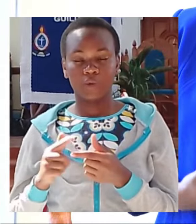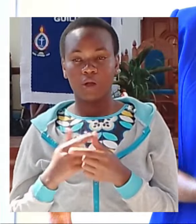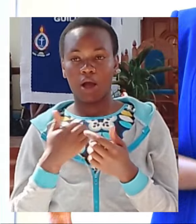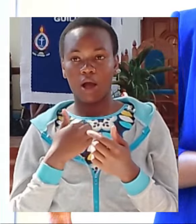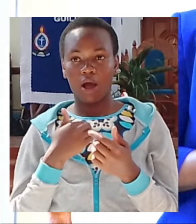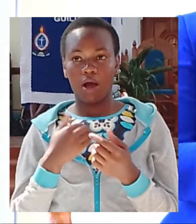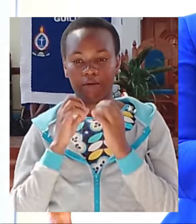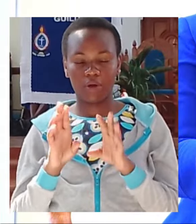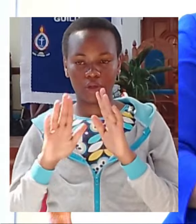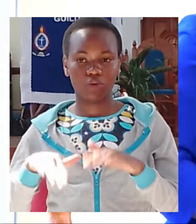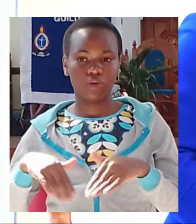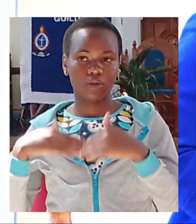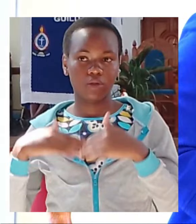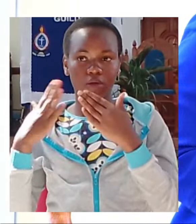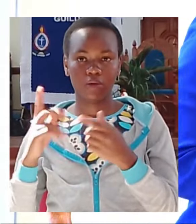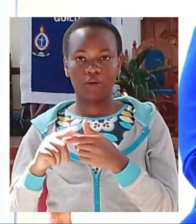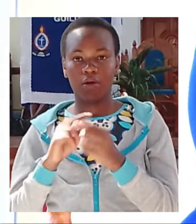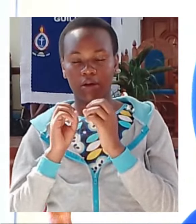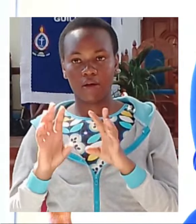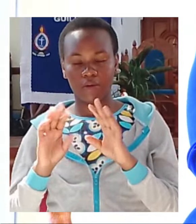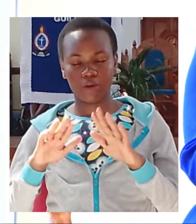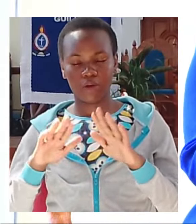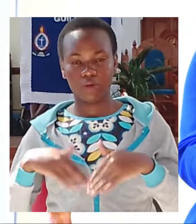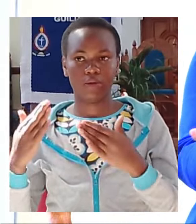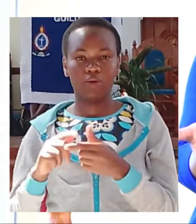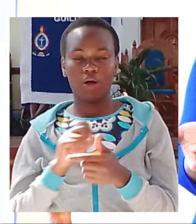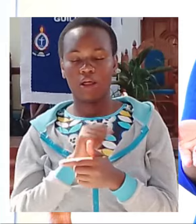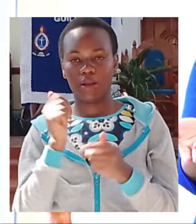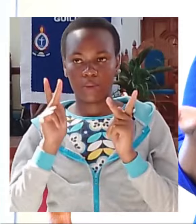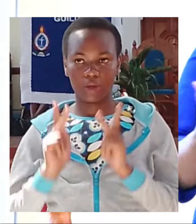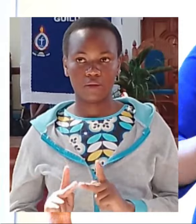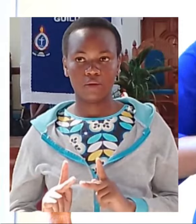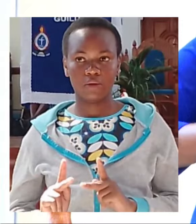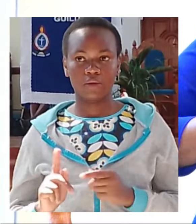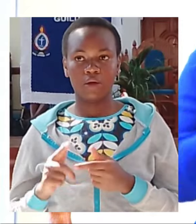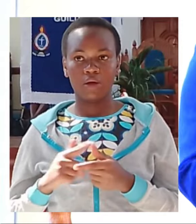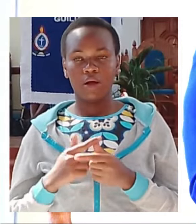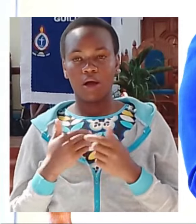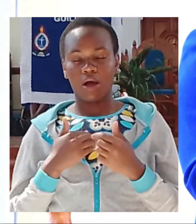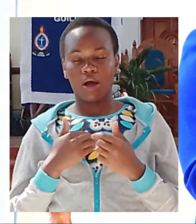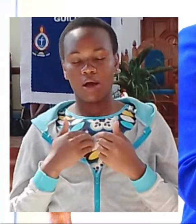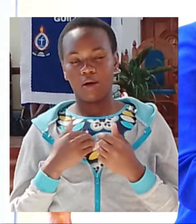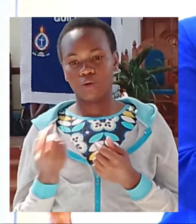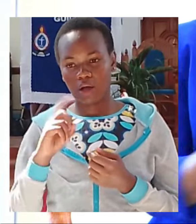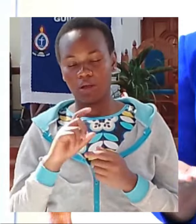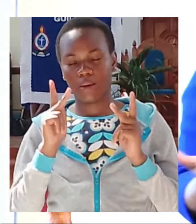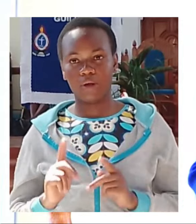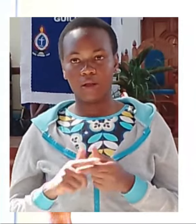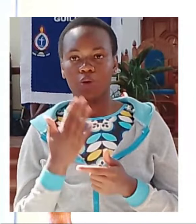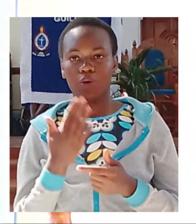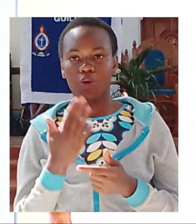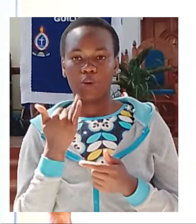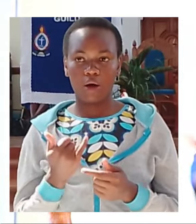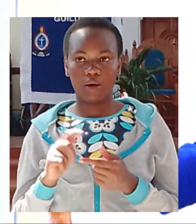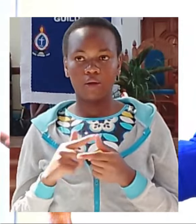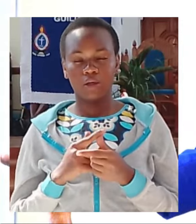have nothing to give. We have nothing to pour out to others. Hatuna kitu ya kujazilia wengine. And that is why we